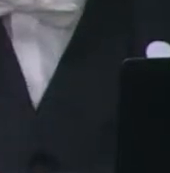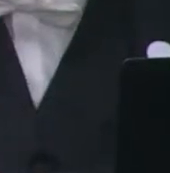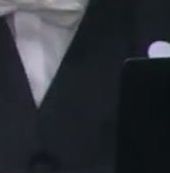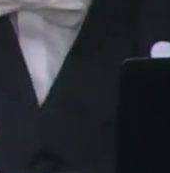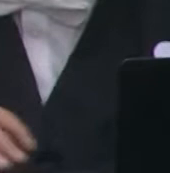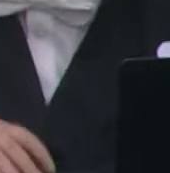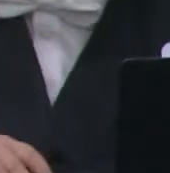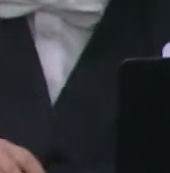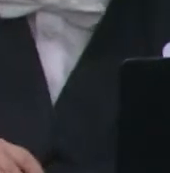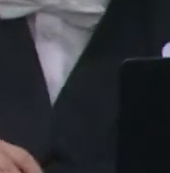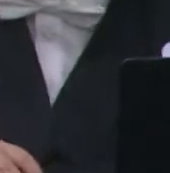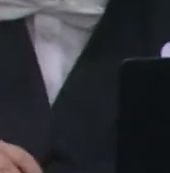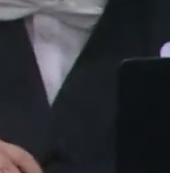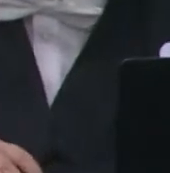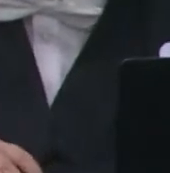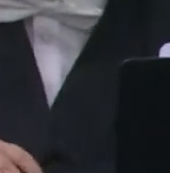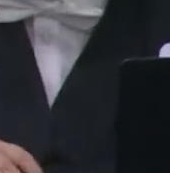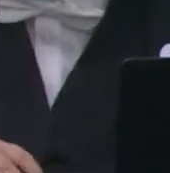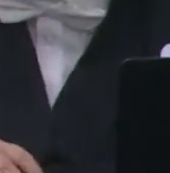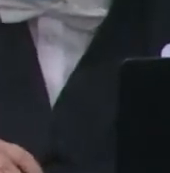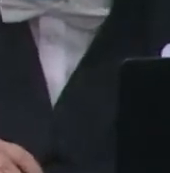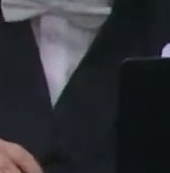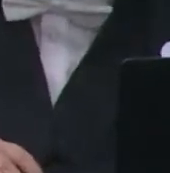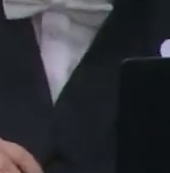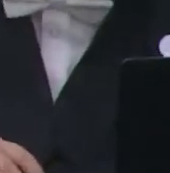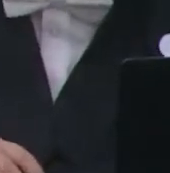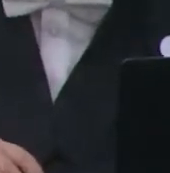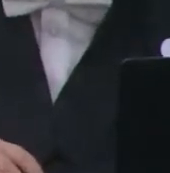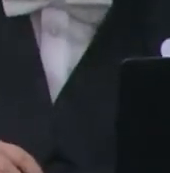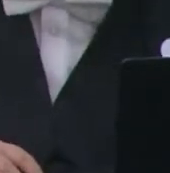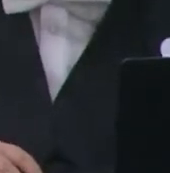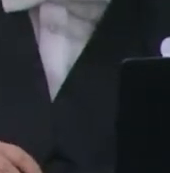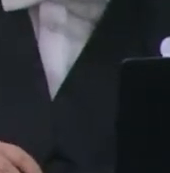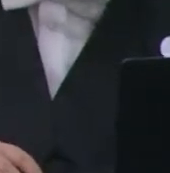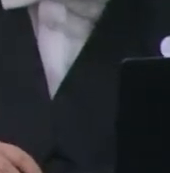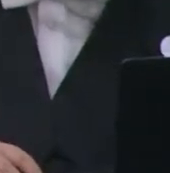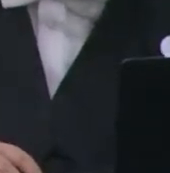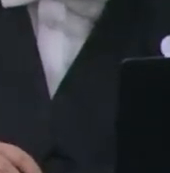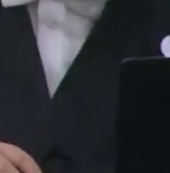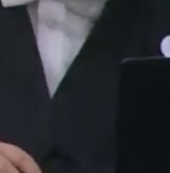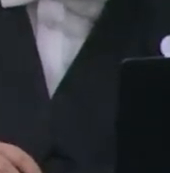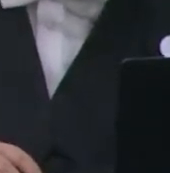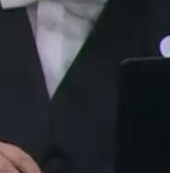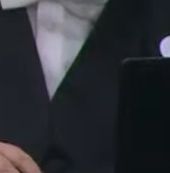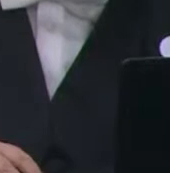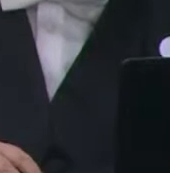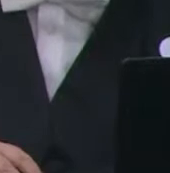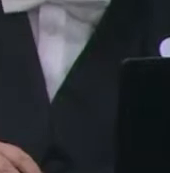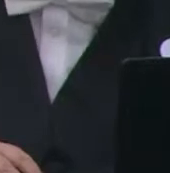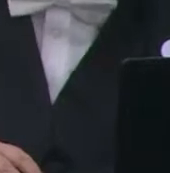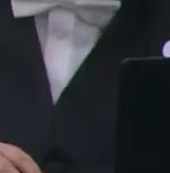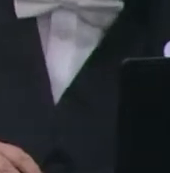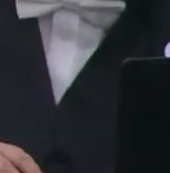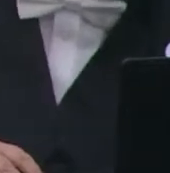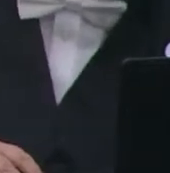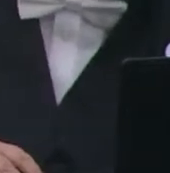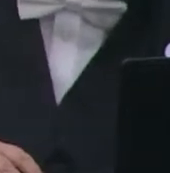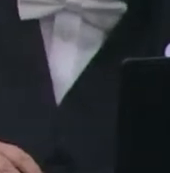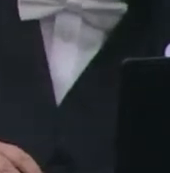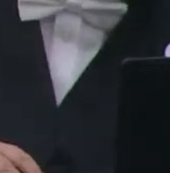was implementing the State Capture Commission report on a piecemeal